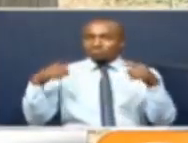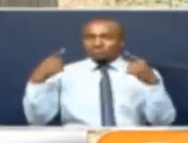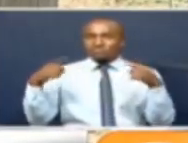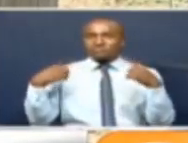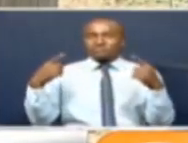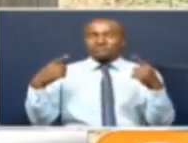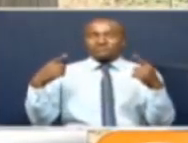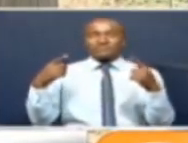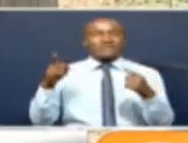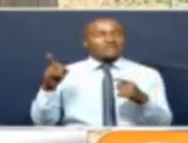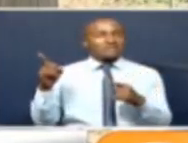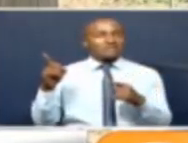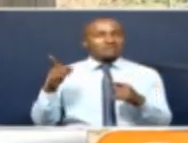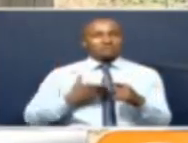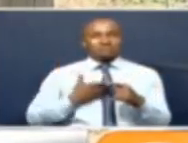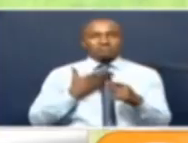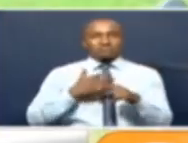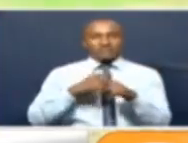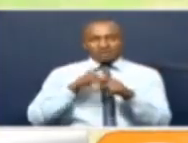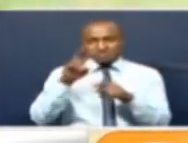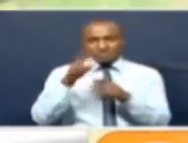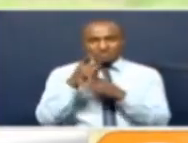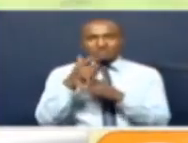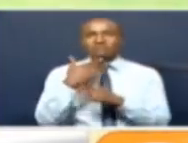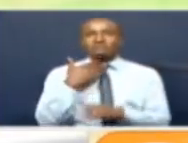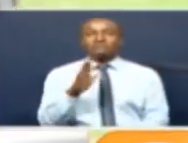reaction upon seeing our cameras.